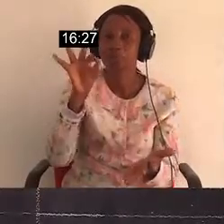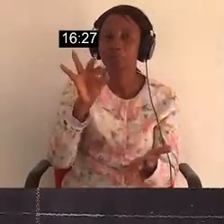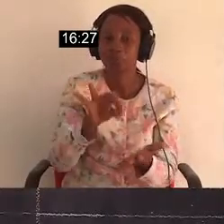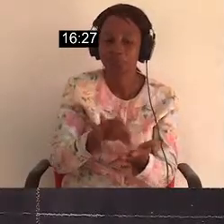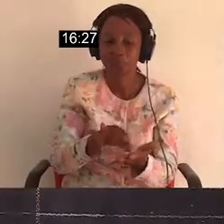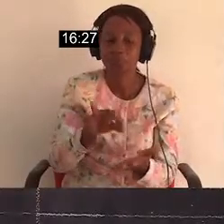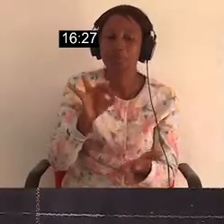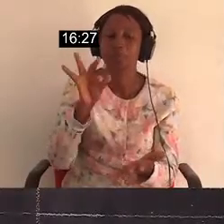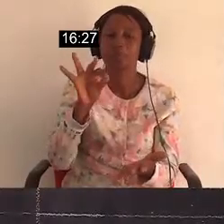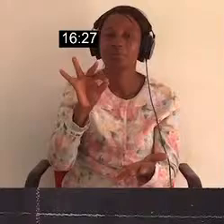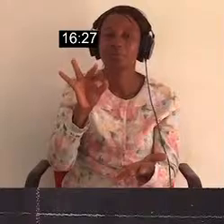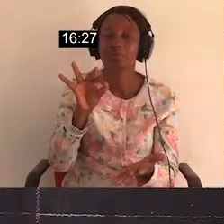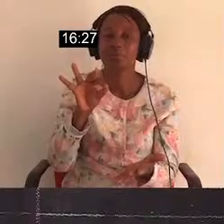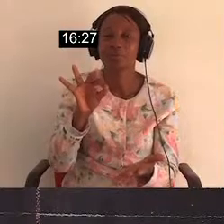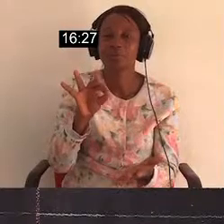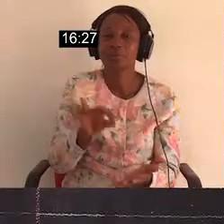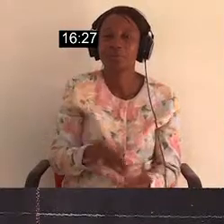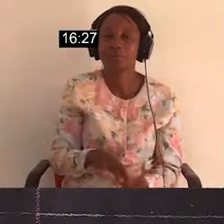identified.